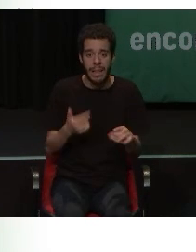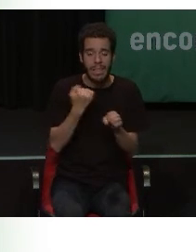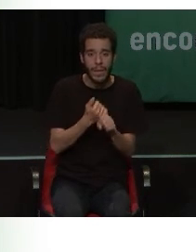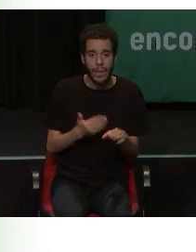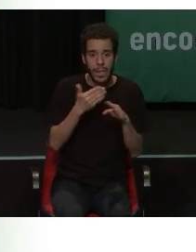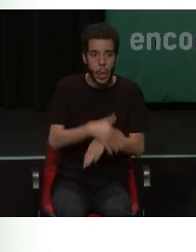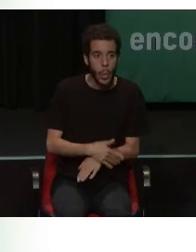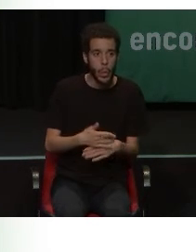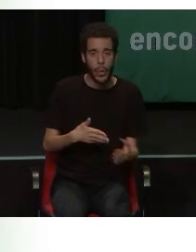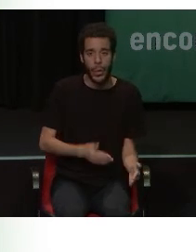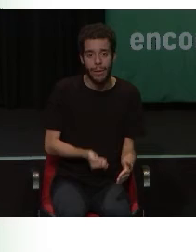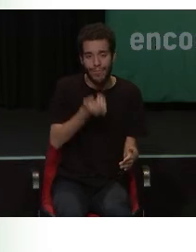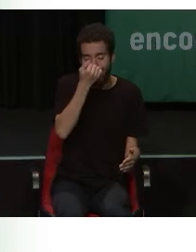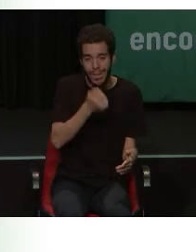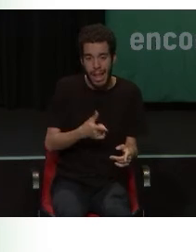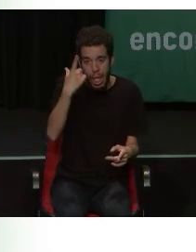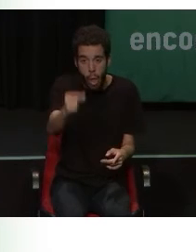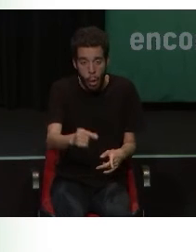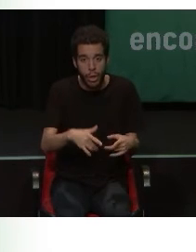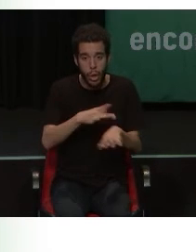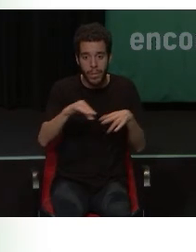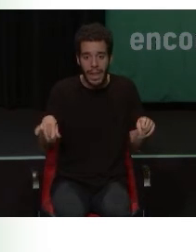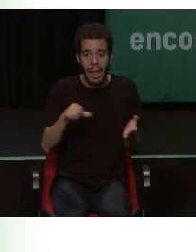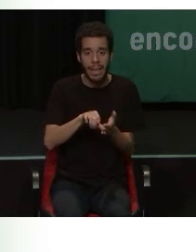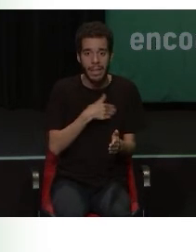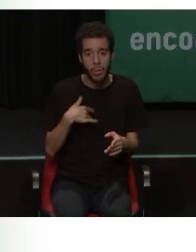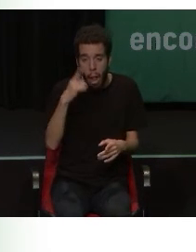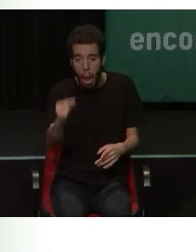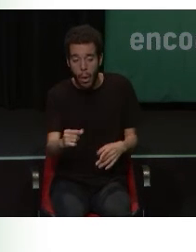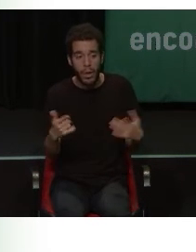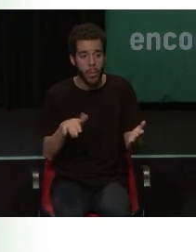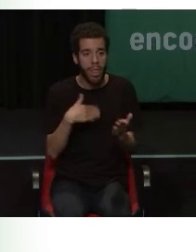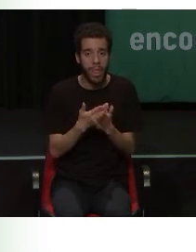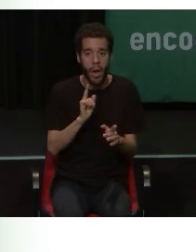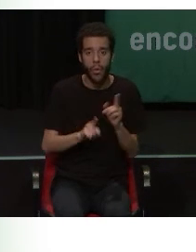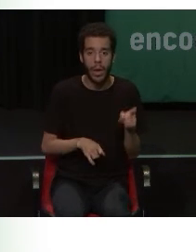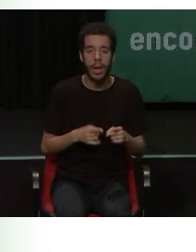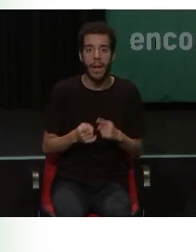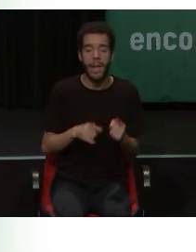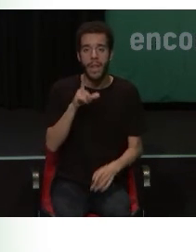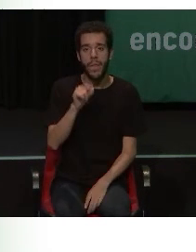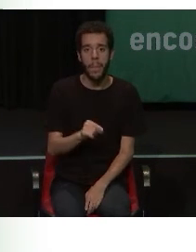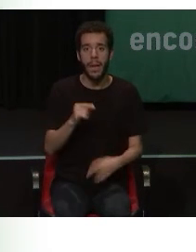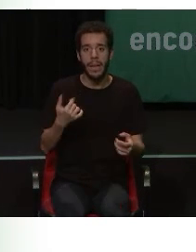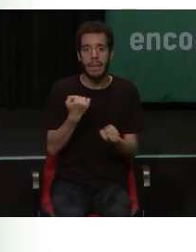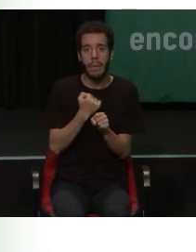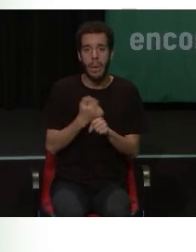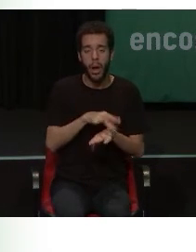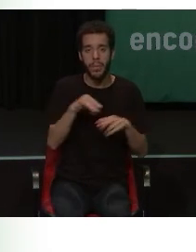remote locations with scarce access to healthcare, and they might also be used to alleviate